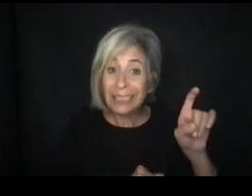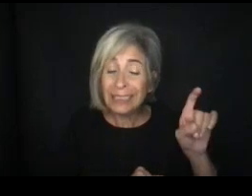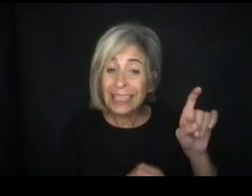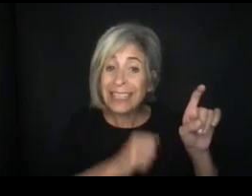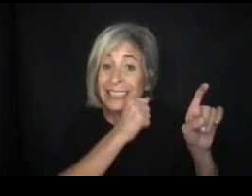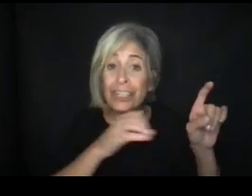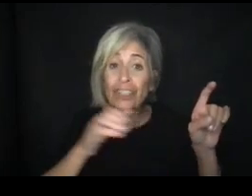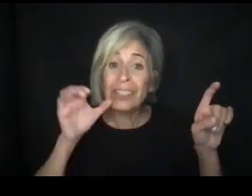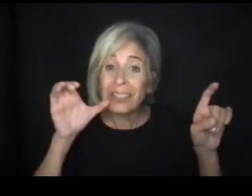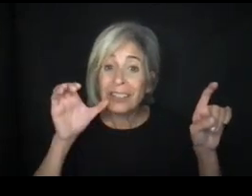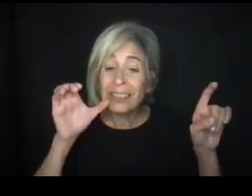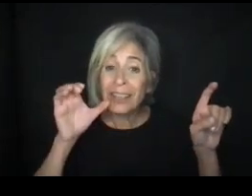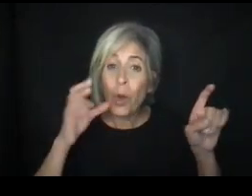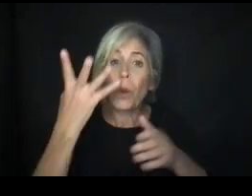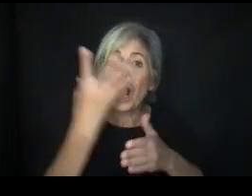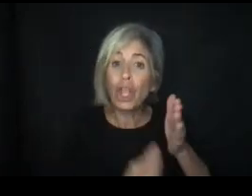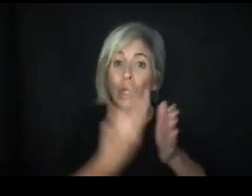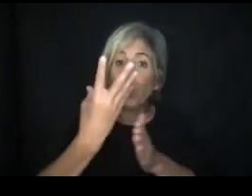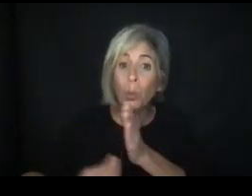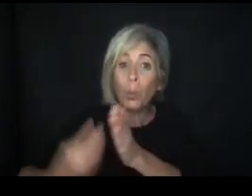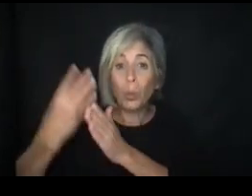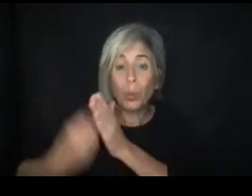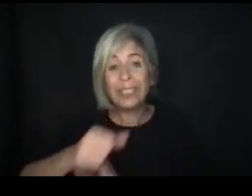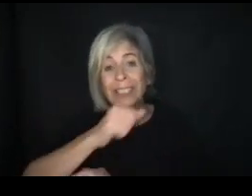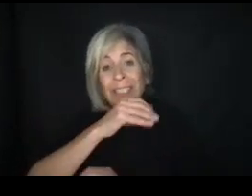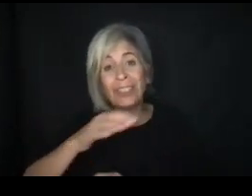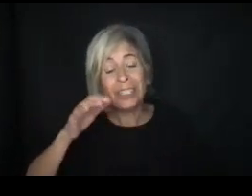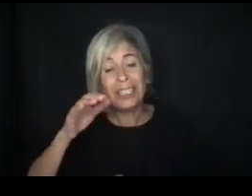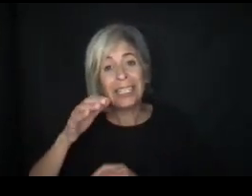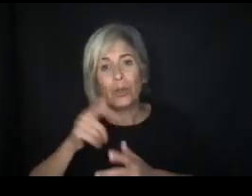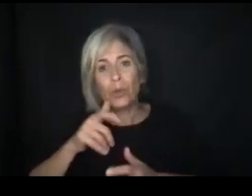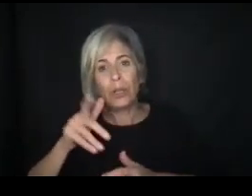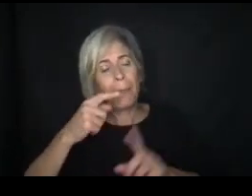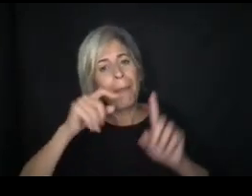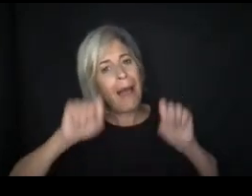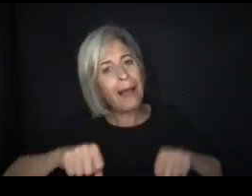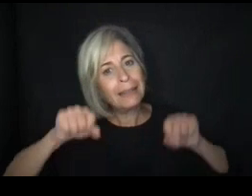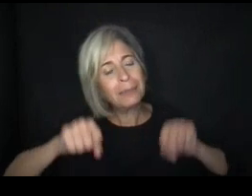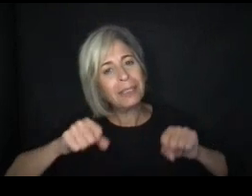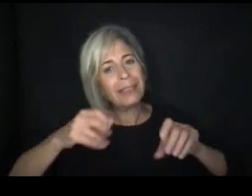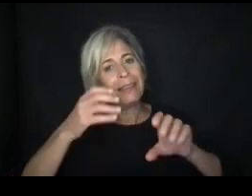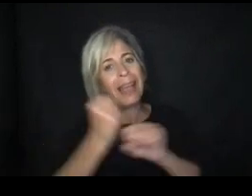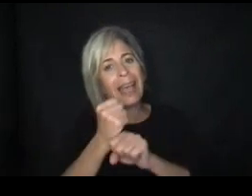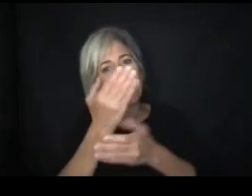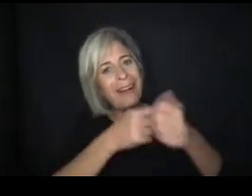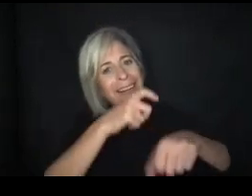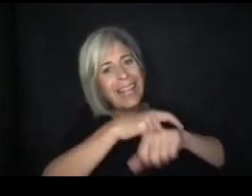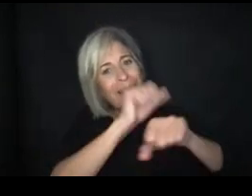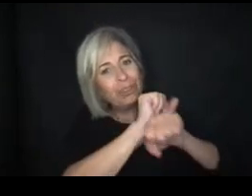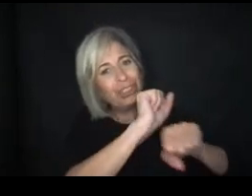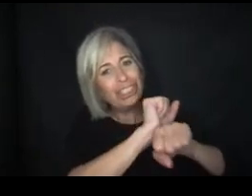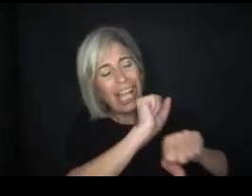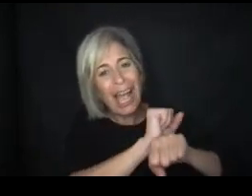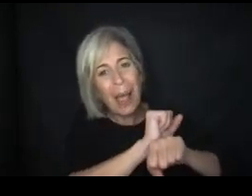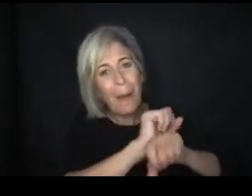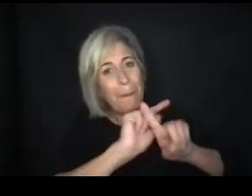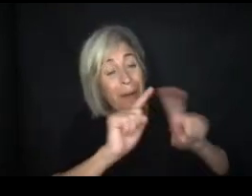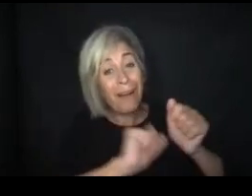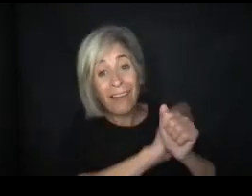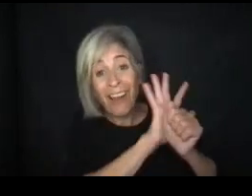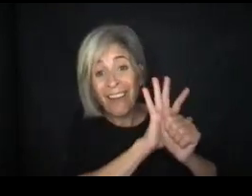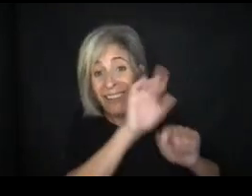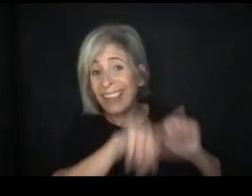are losing seniors right now, who some of them who could possibly have gotten a little part-time job somewhere, but because of COVID, they